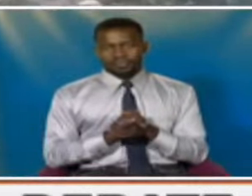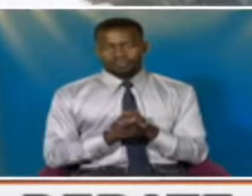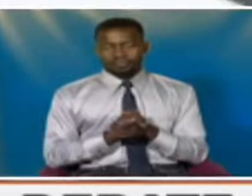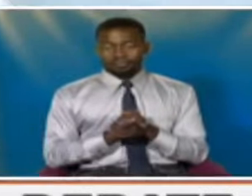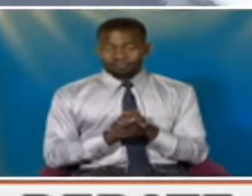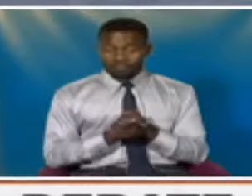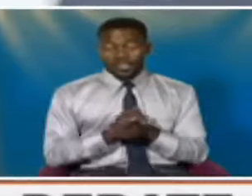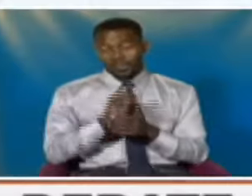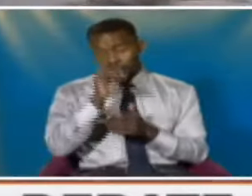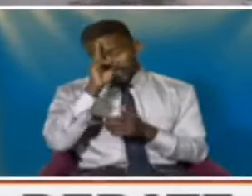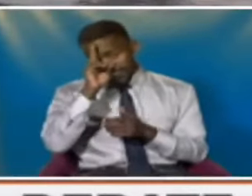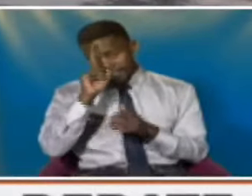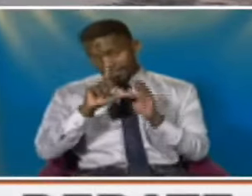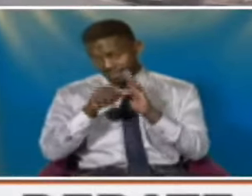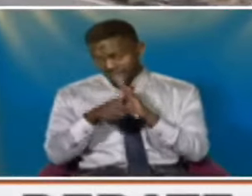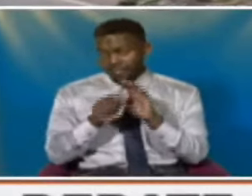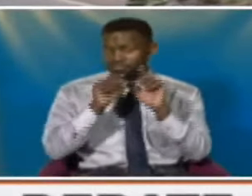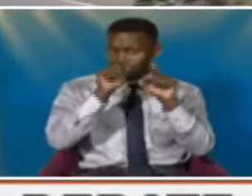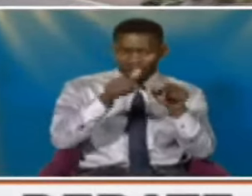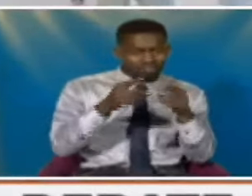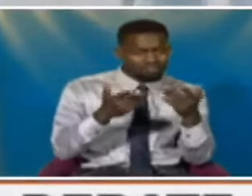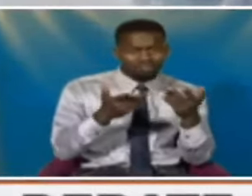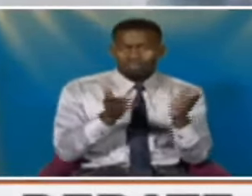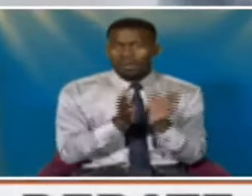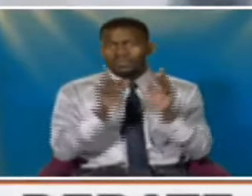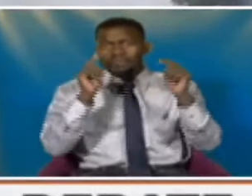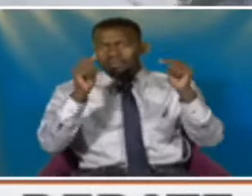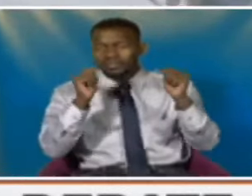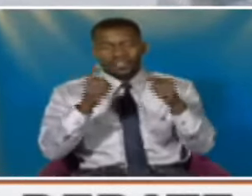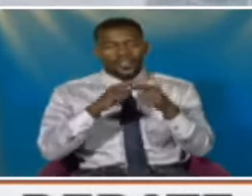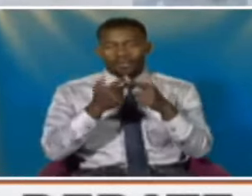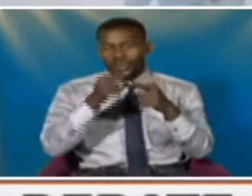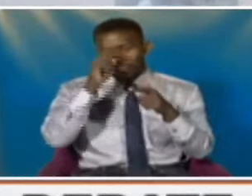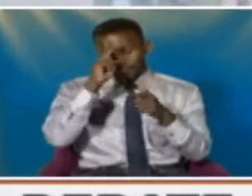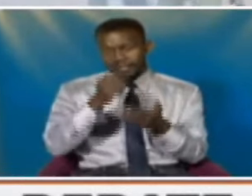It took the police intervention to calm the situation.